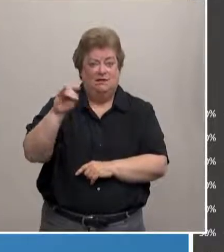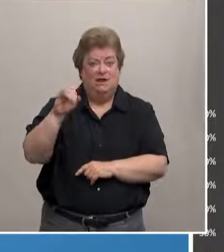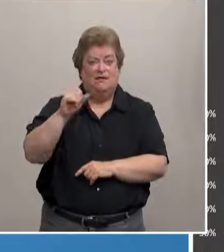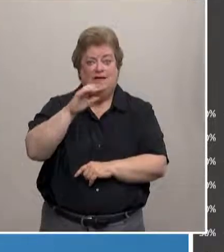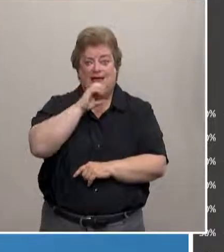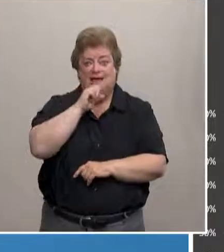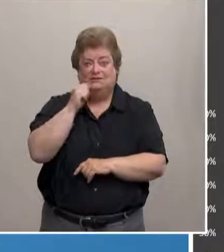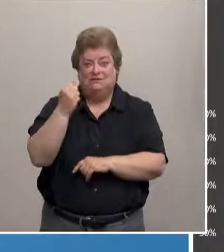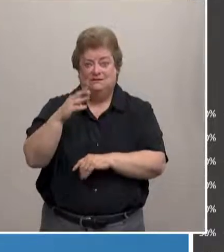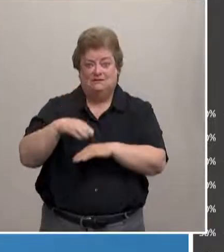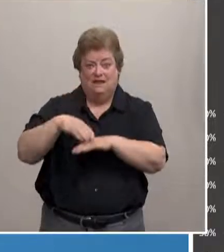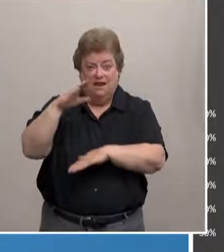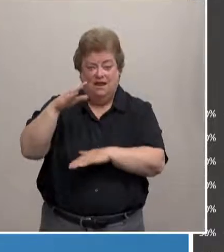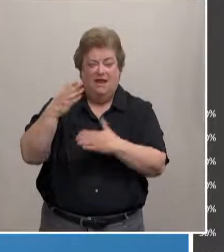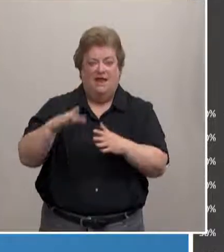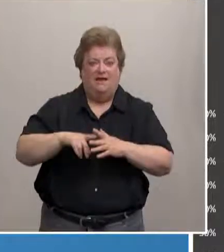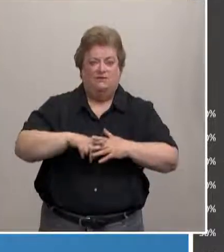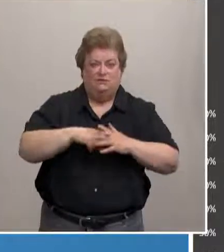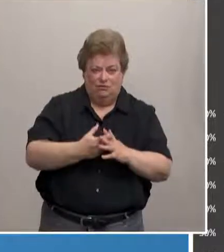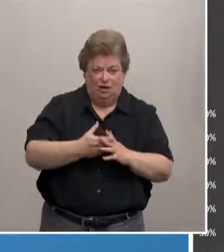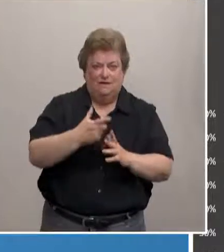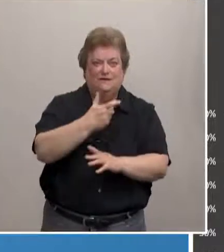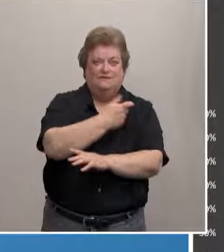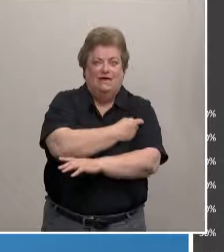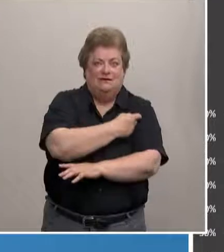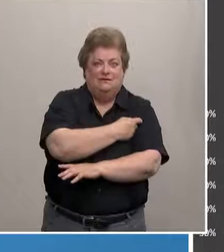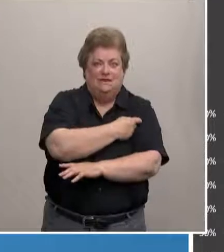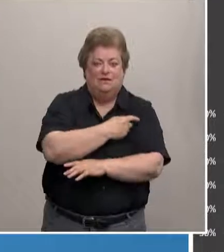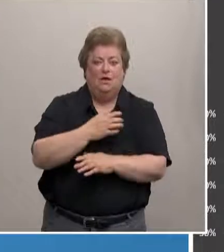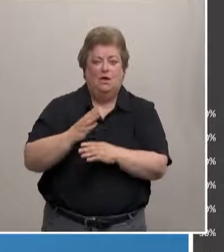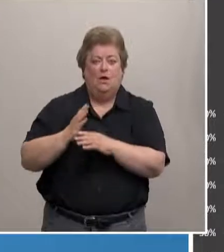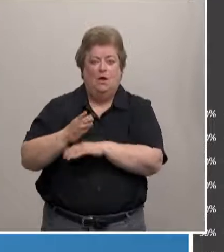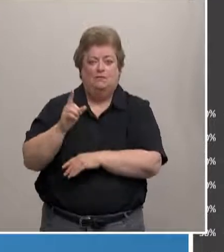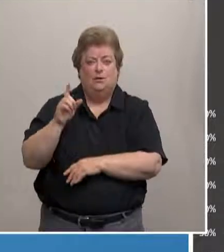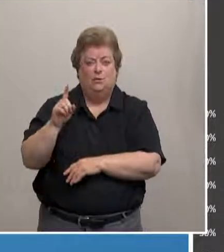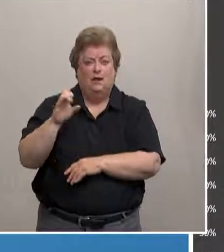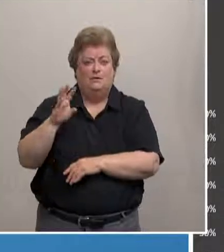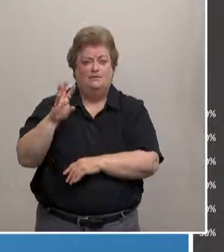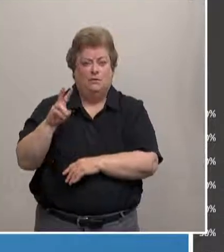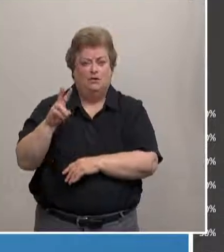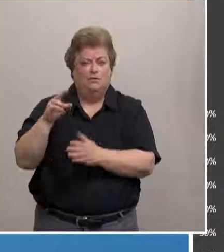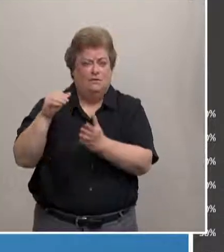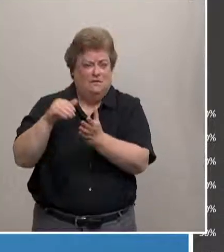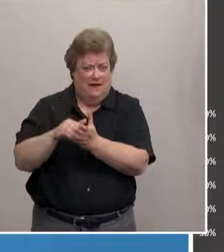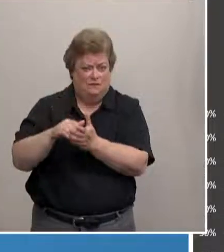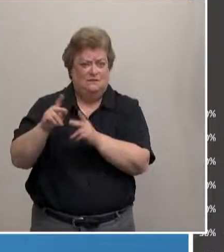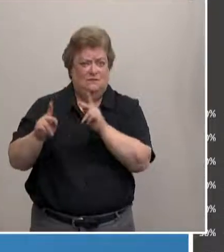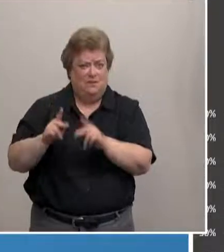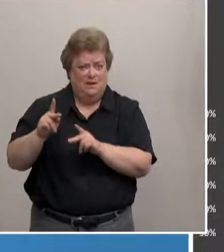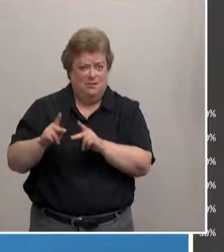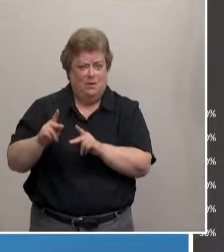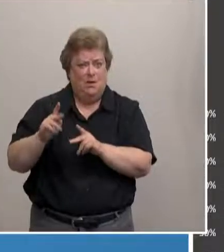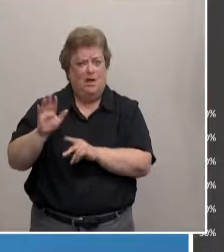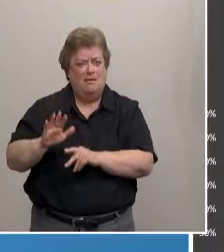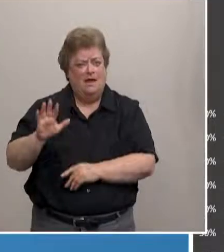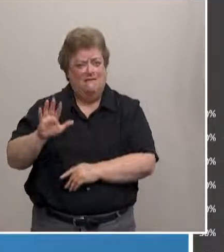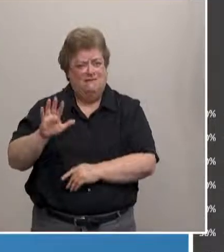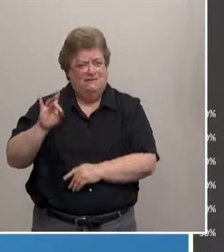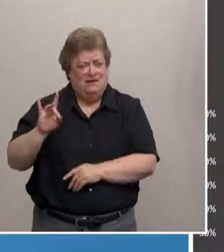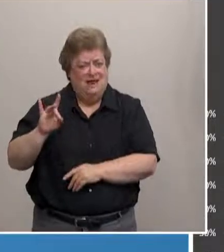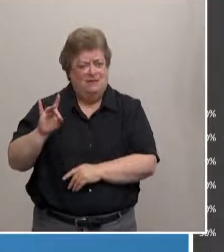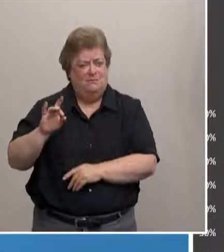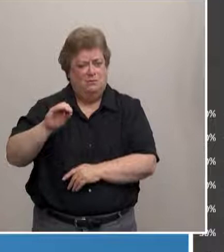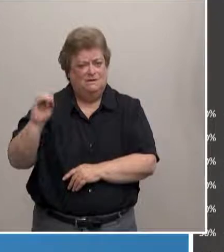and older have initiated vaccination. And just over 142,000 individuals, or about 58% of